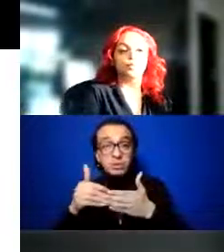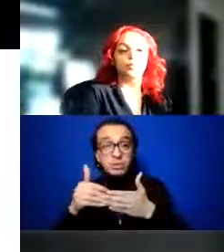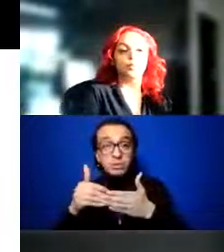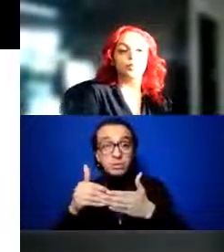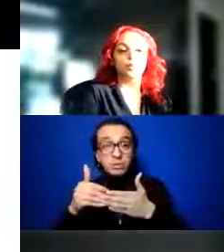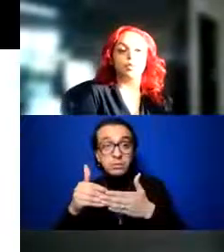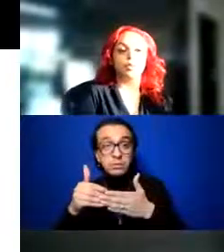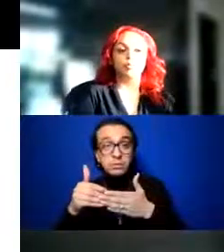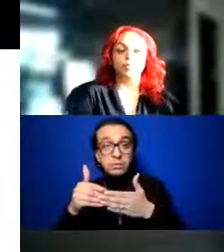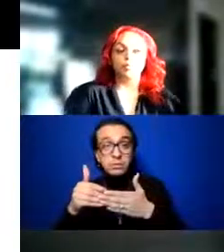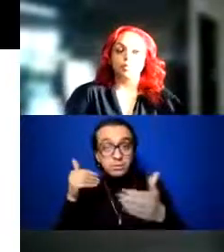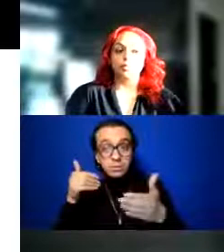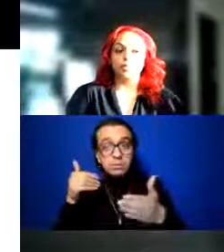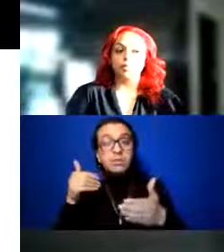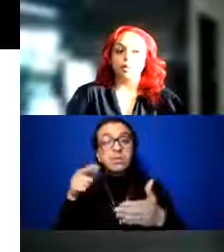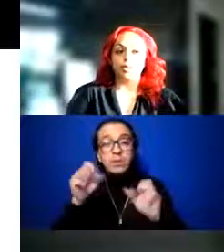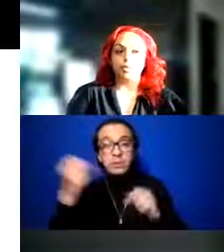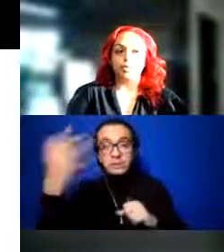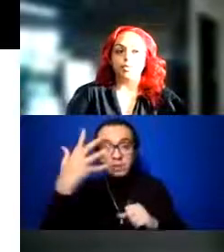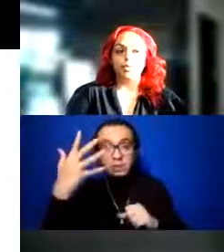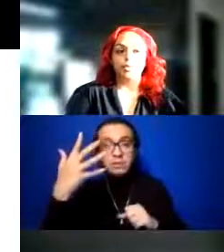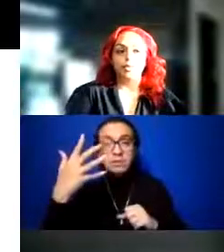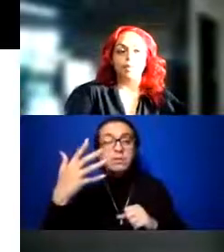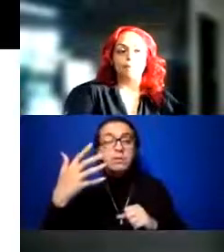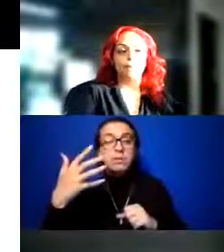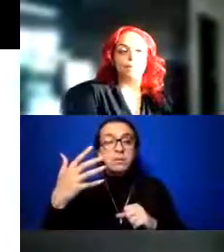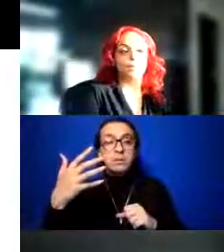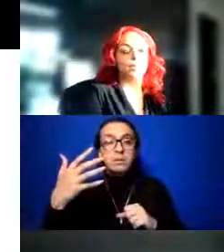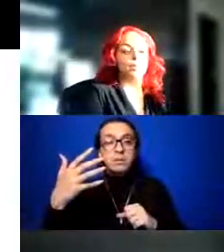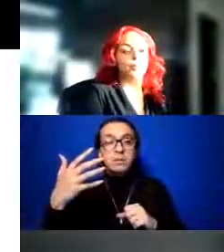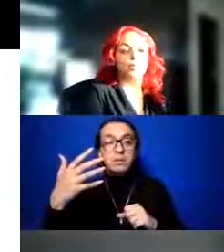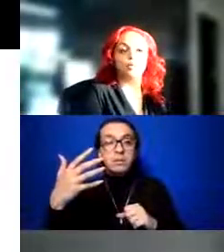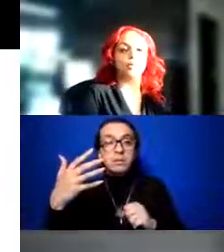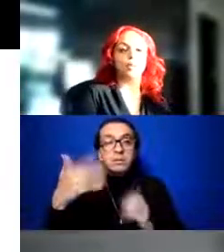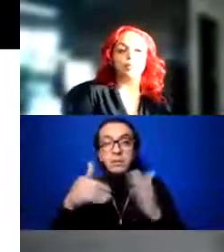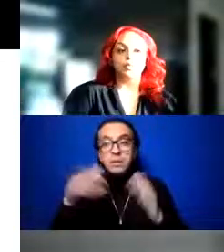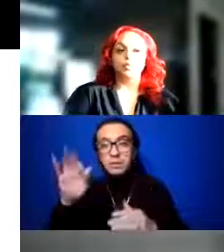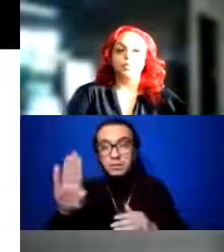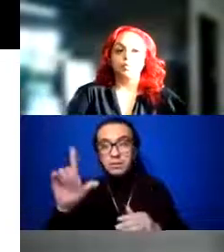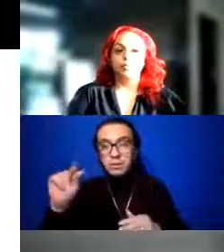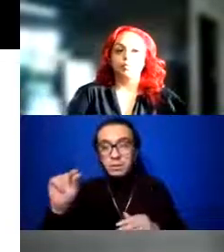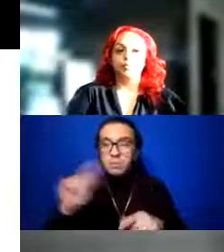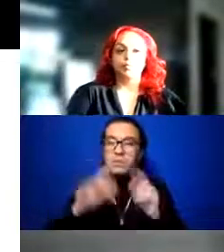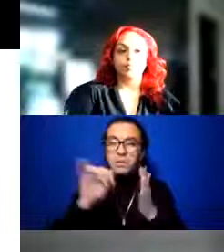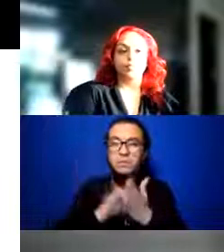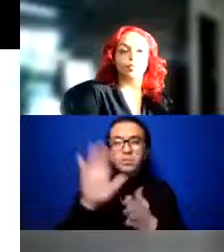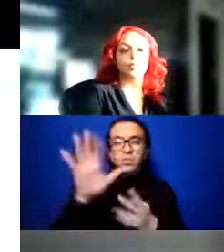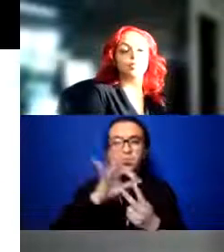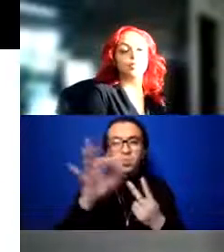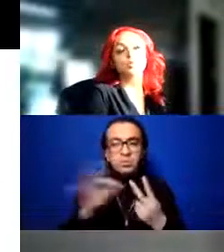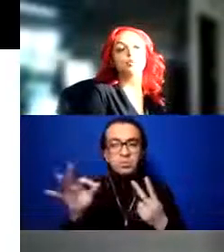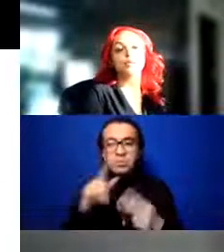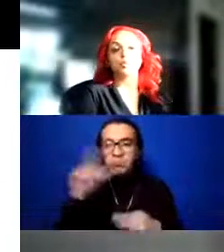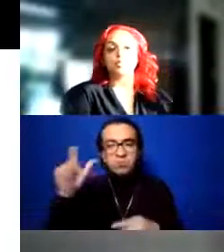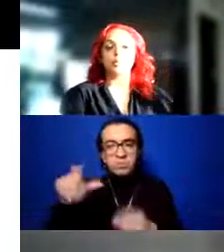to send the form in, you can send it back to us. But it's completely optional. And you